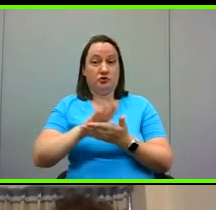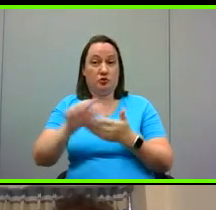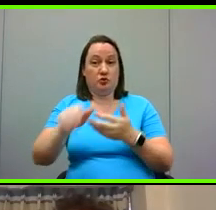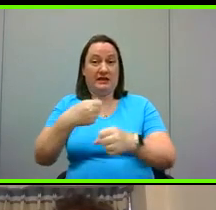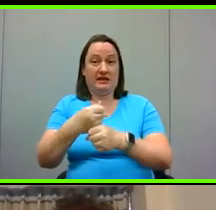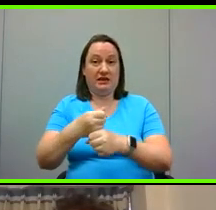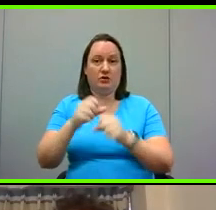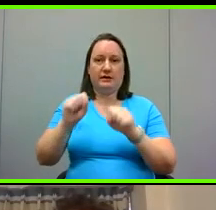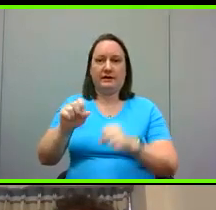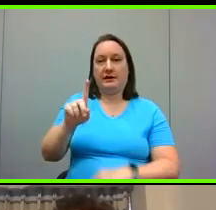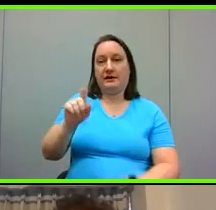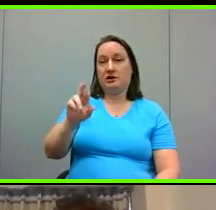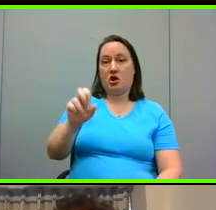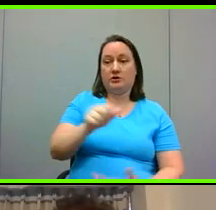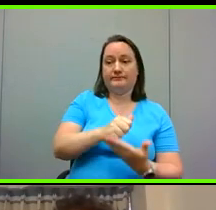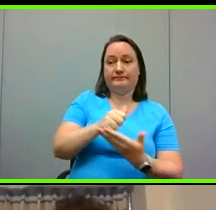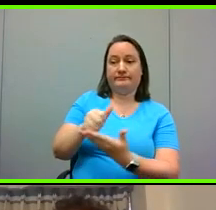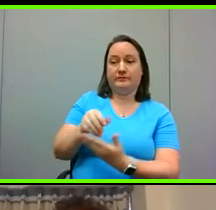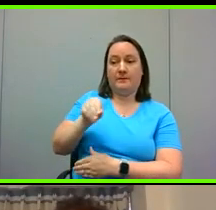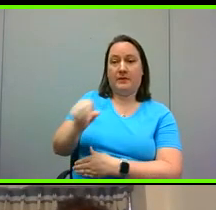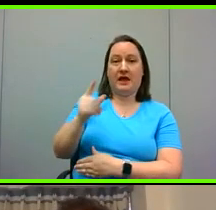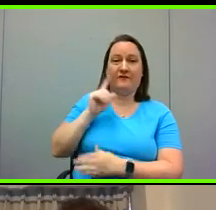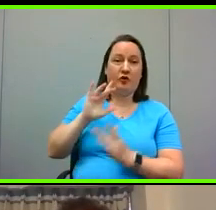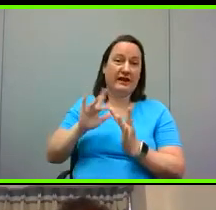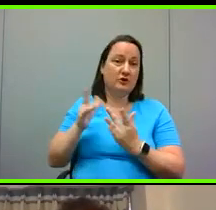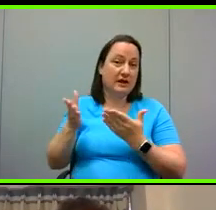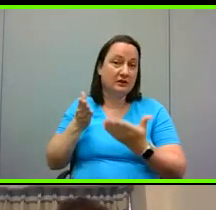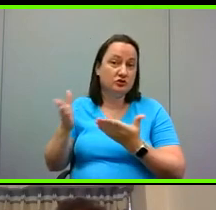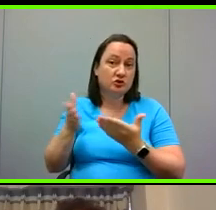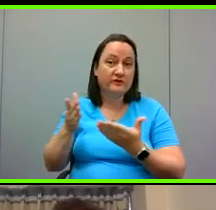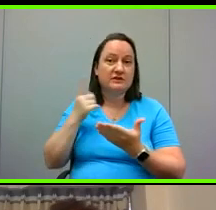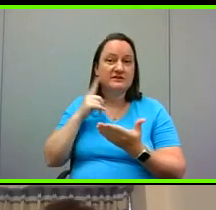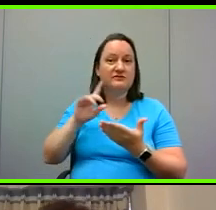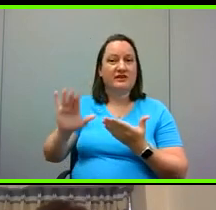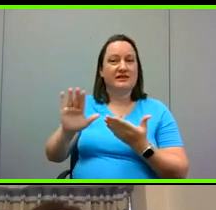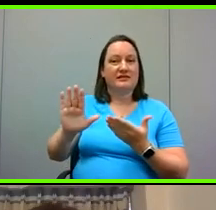DARS can assist in paying for the internet service